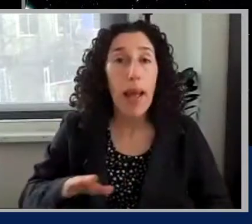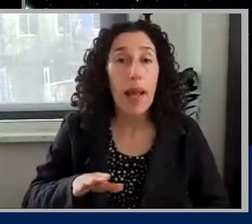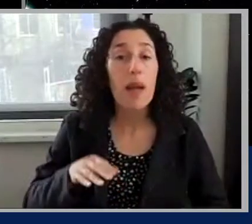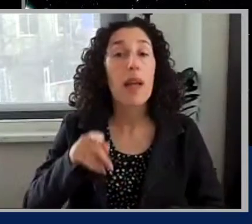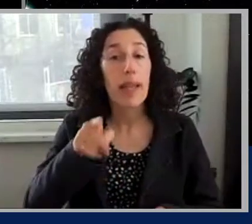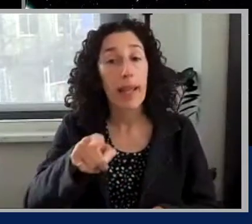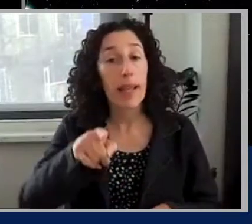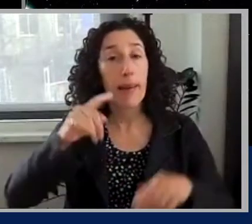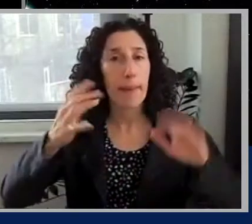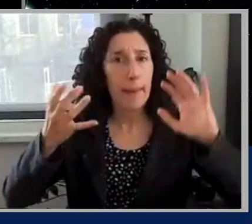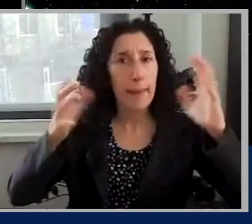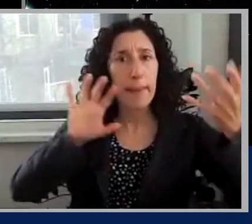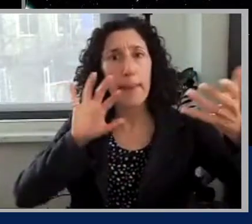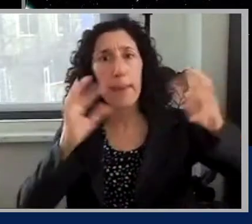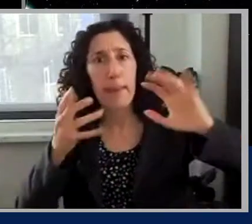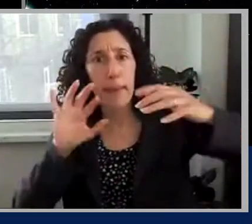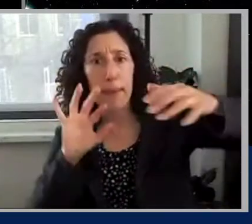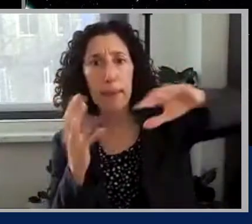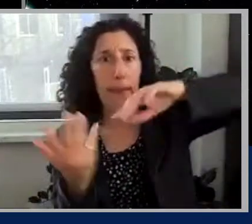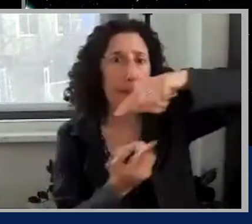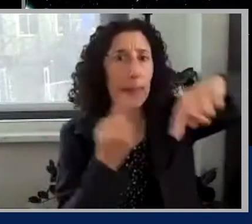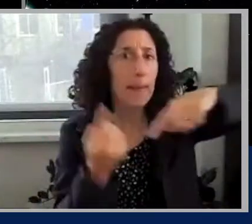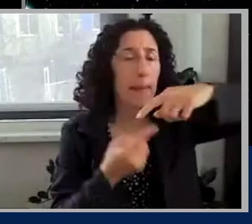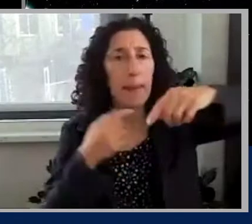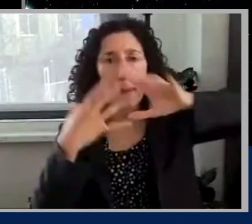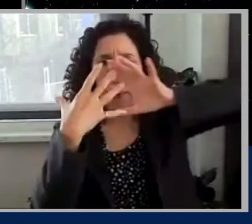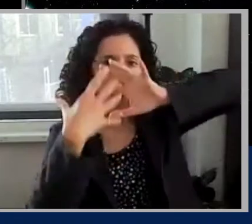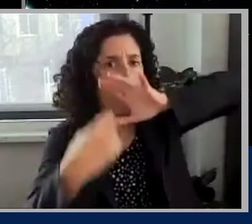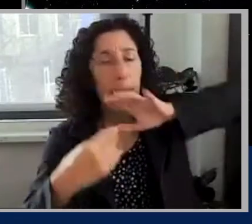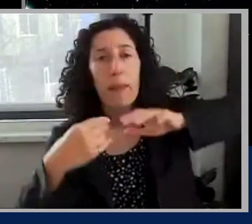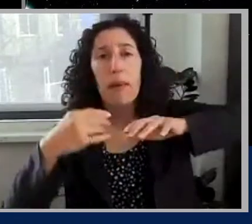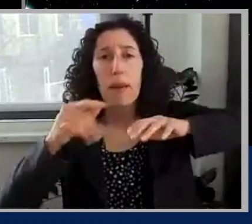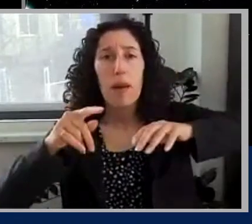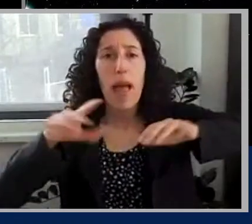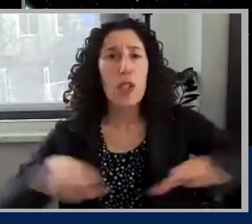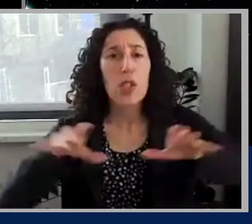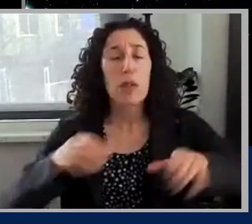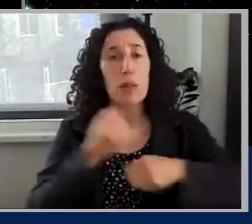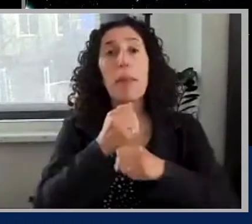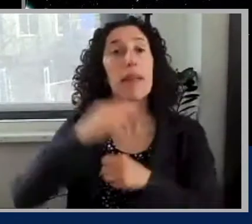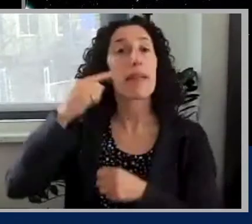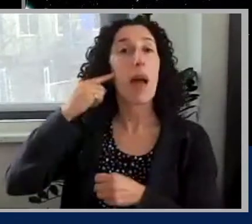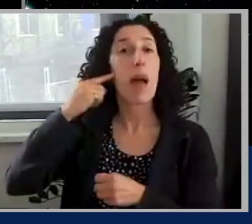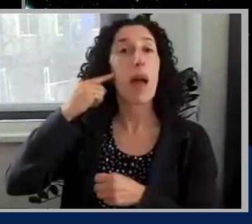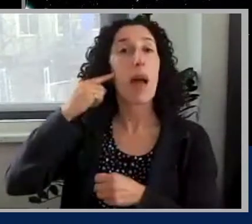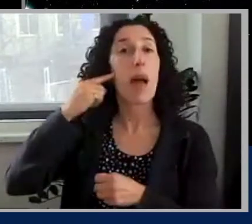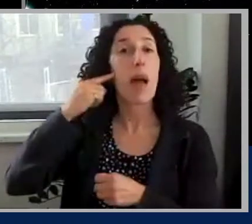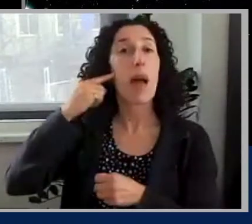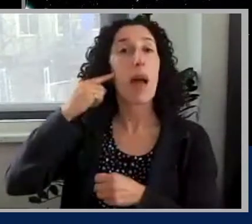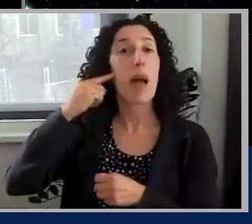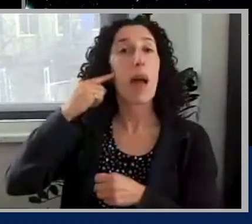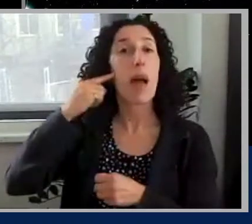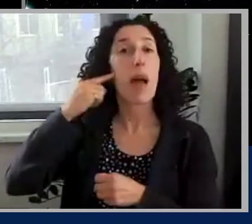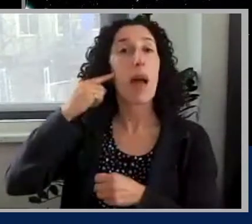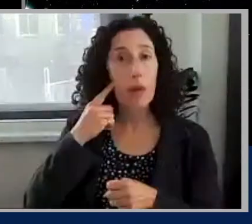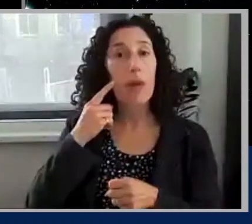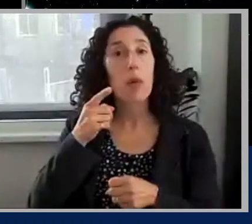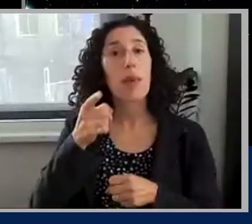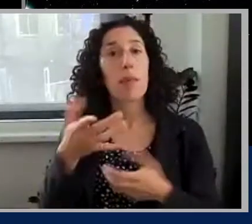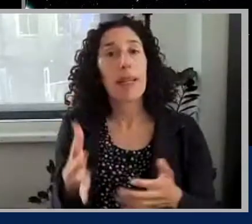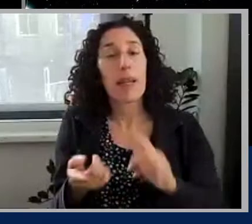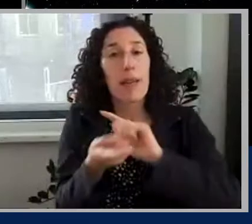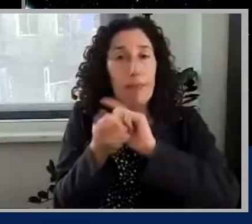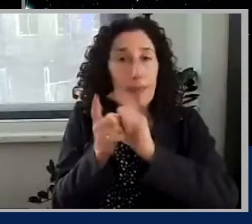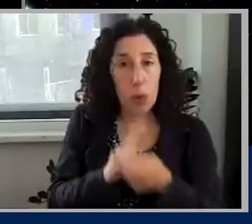up 57 or so octaves so that humans can hear it. And so in this one, it's